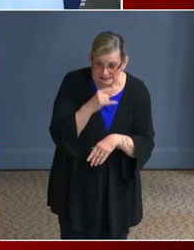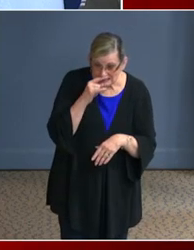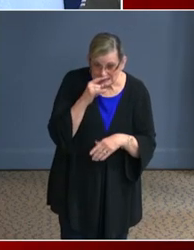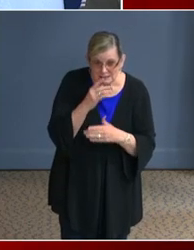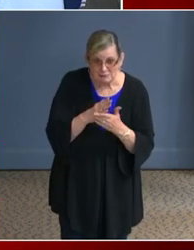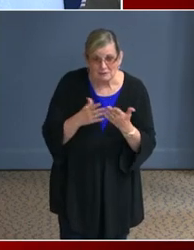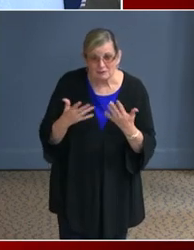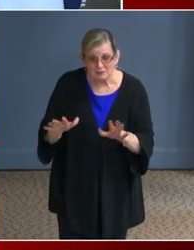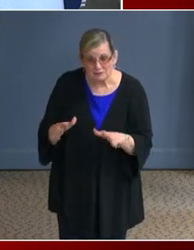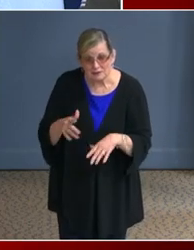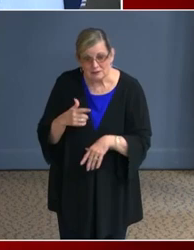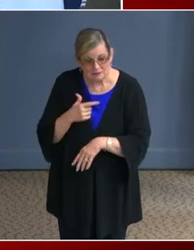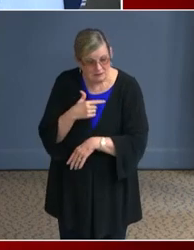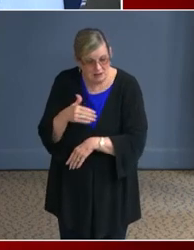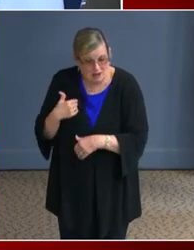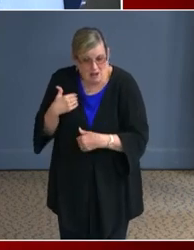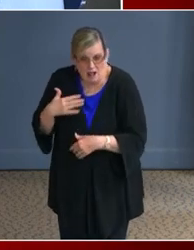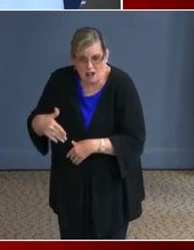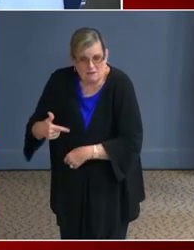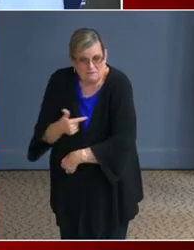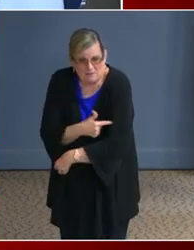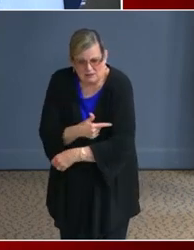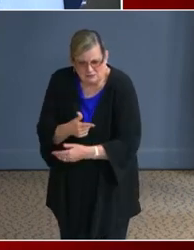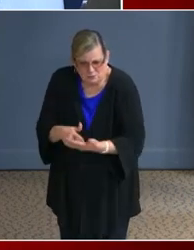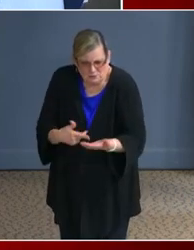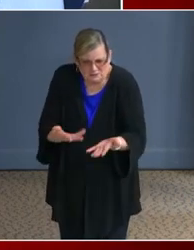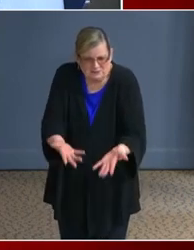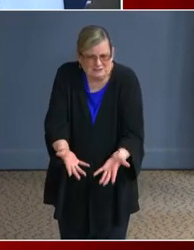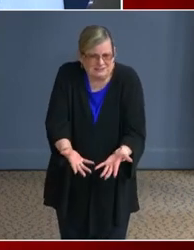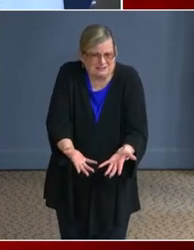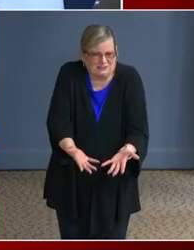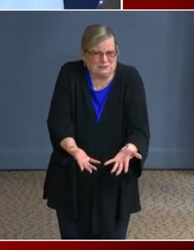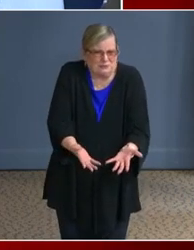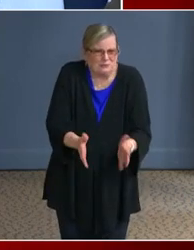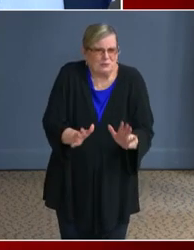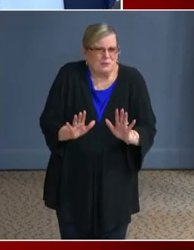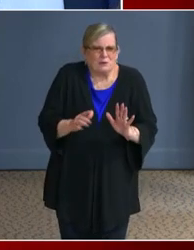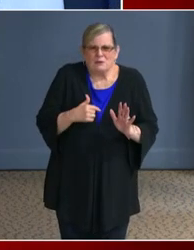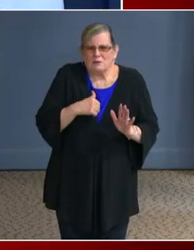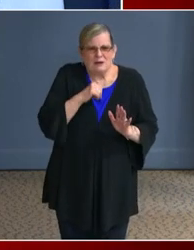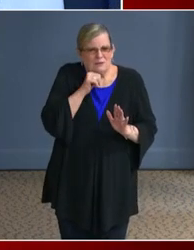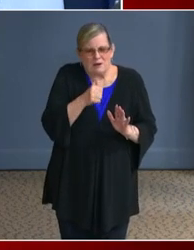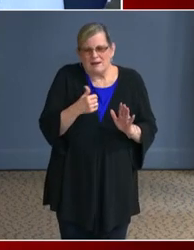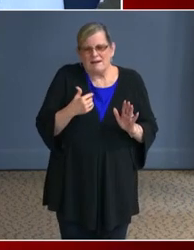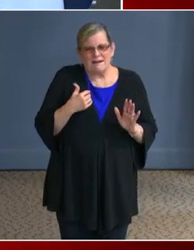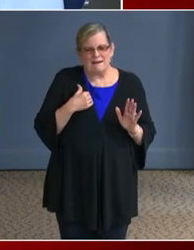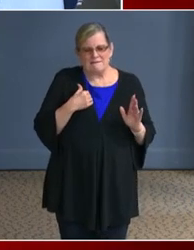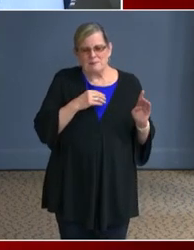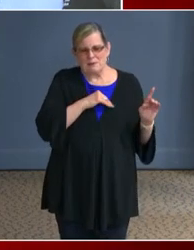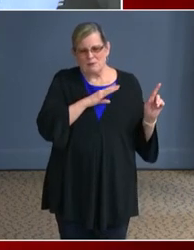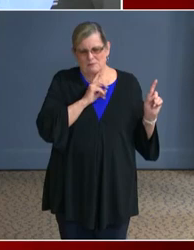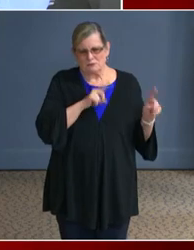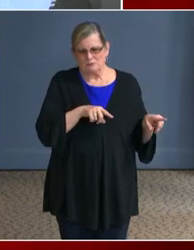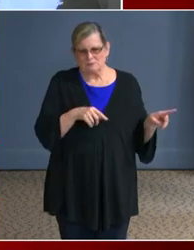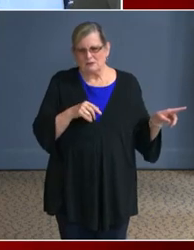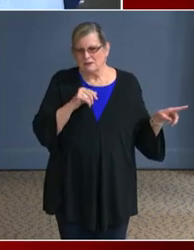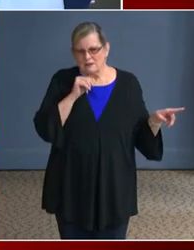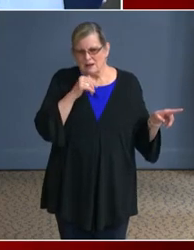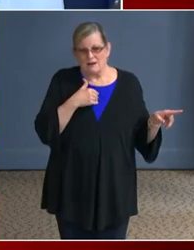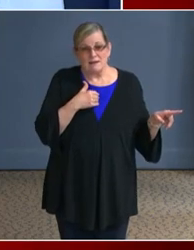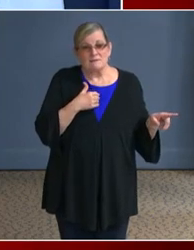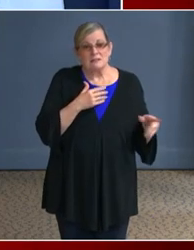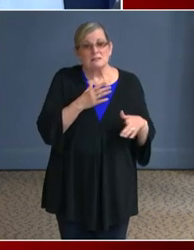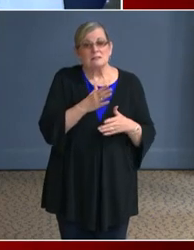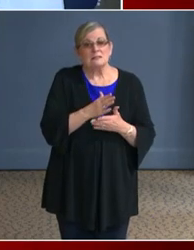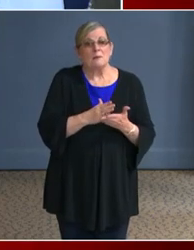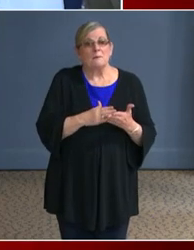young to be vaccinated, and everybody there, what's the? Well, we don't have we have some kids-only pools,